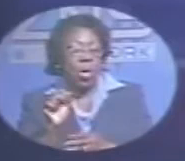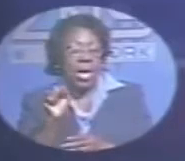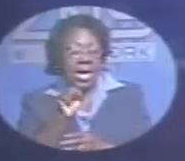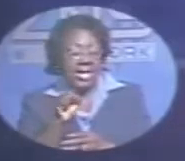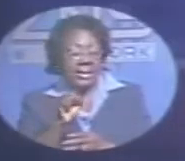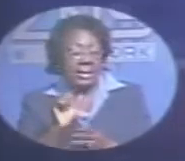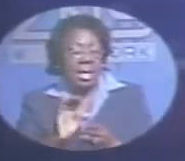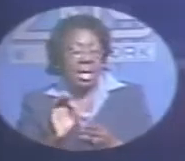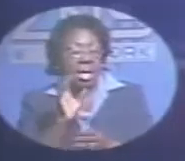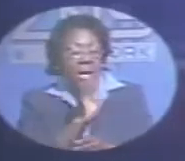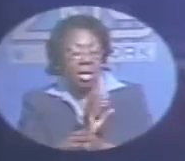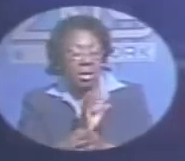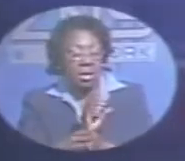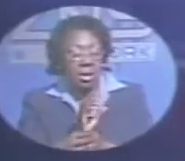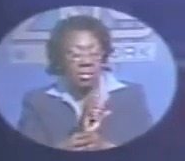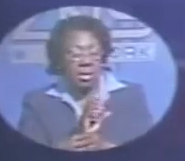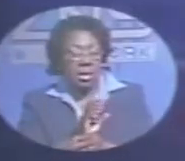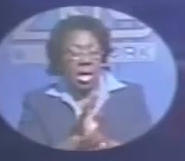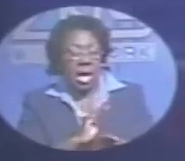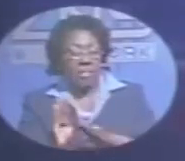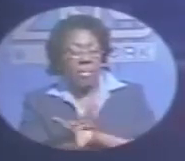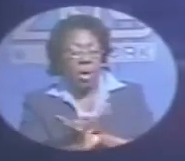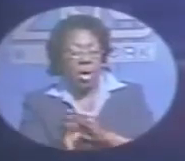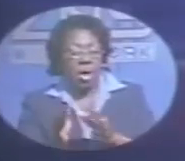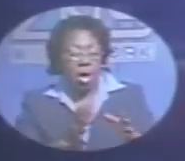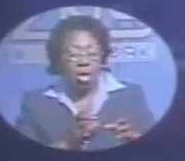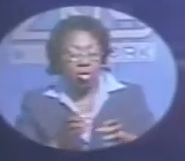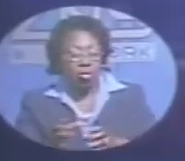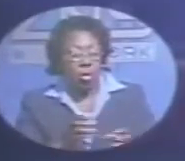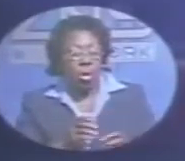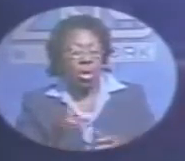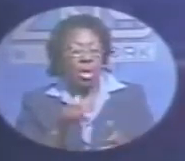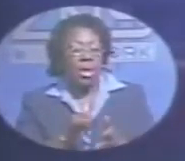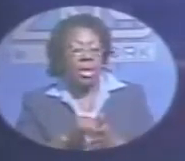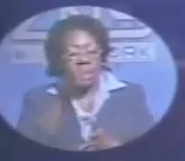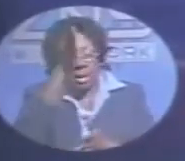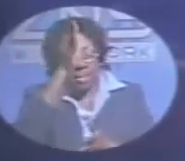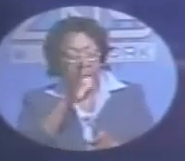a commercial aircraft and reportedly discovered the drugs inside a suitcase.